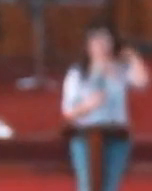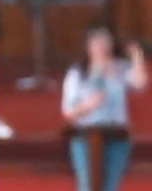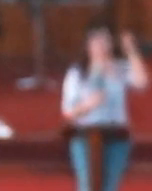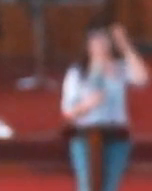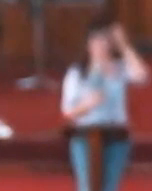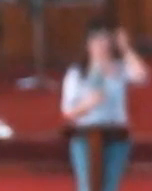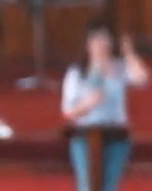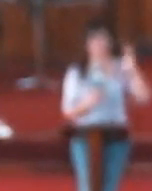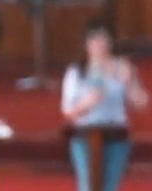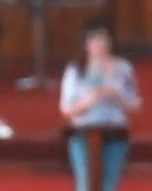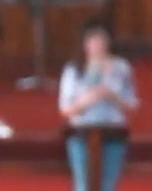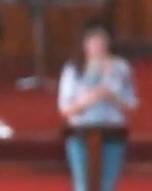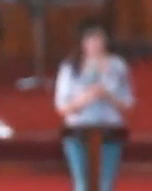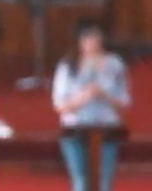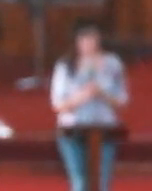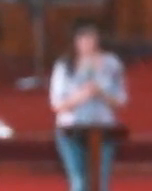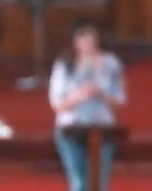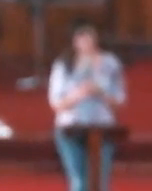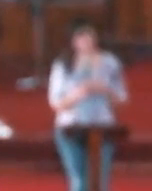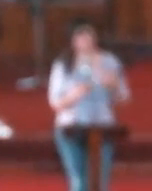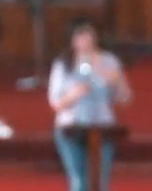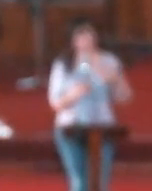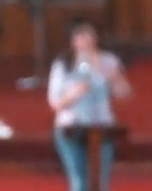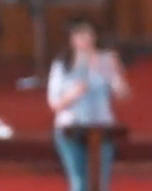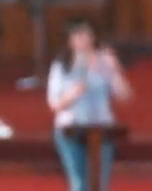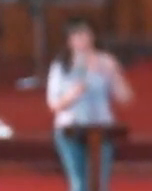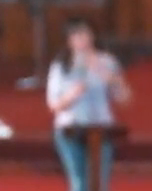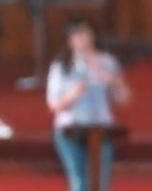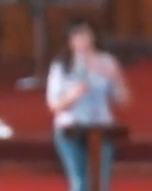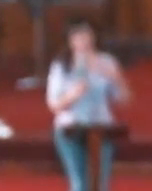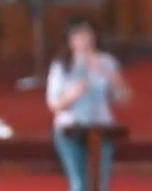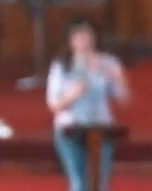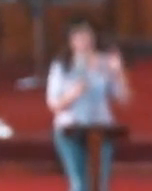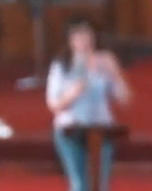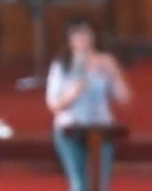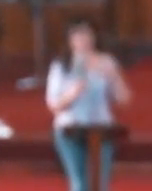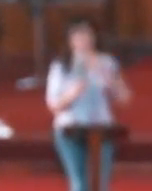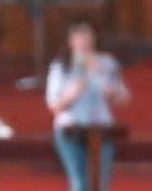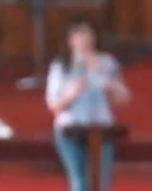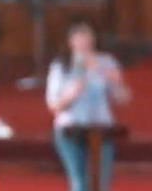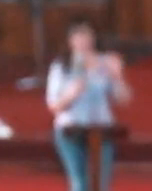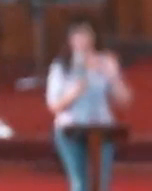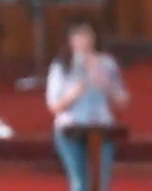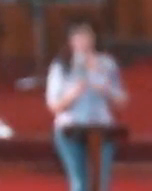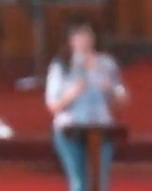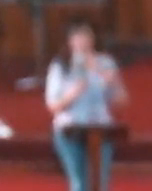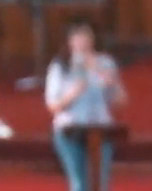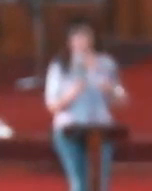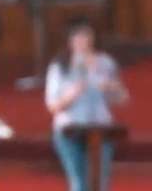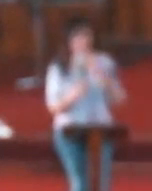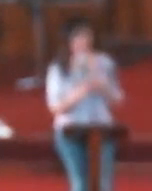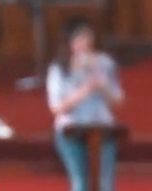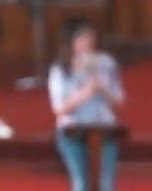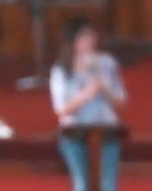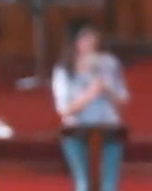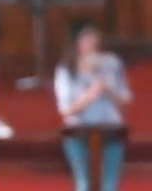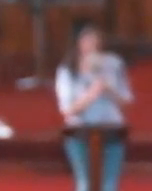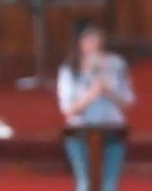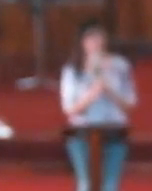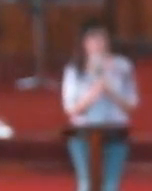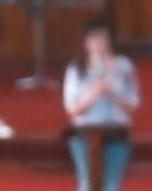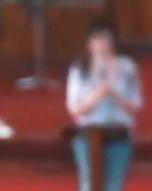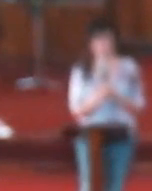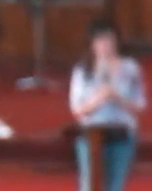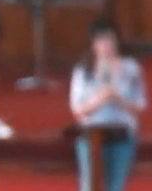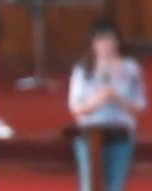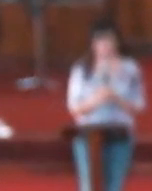y me van a matar. And he says, you know what, guys? Once we get to Jerusalem, I'm going to be arrested, I'm going to be put in prison, and I'm going to be bound up